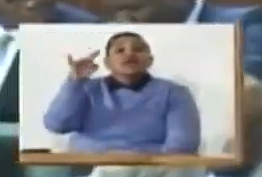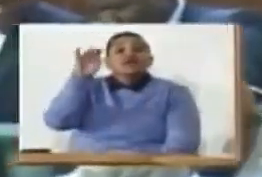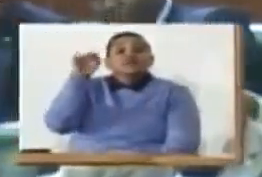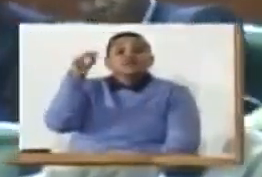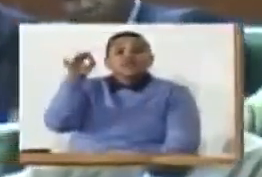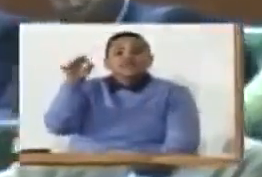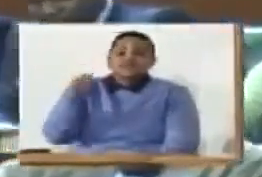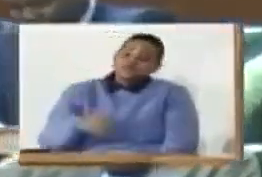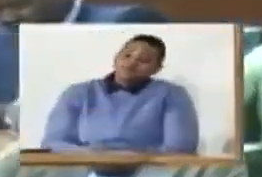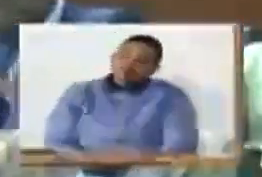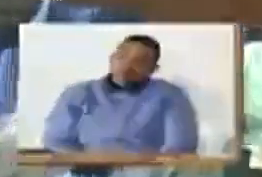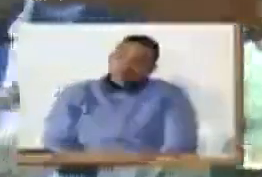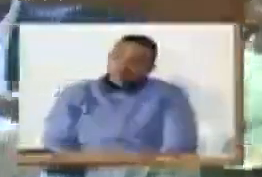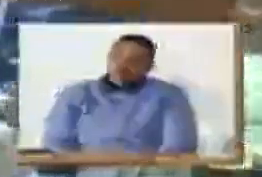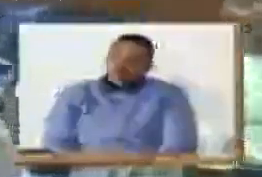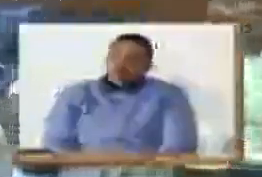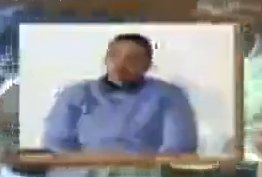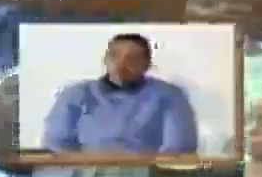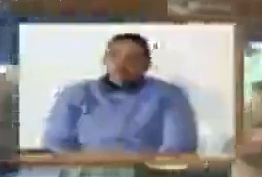2018-29.